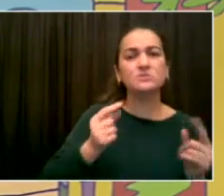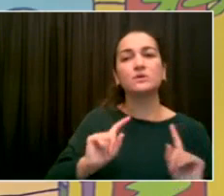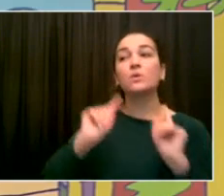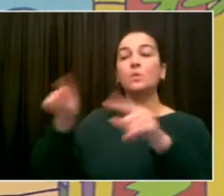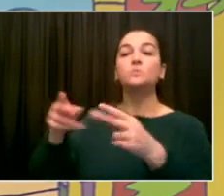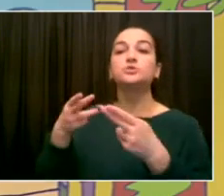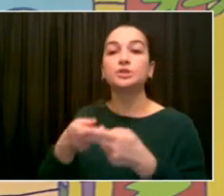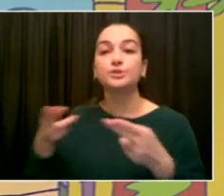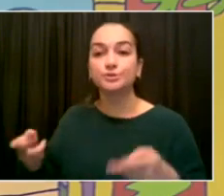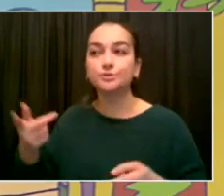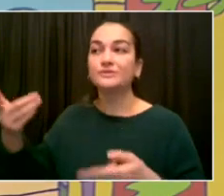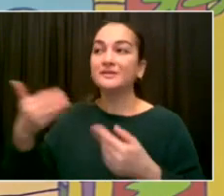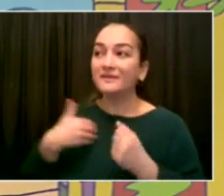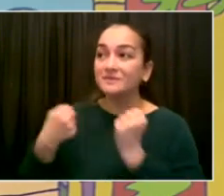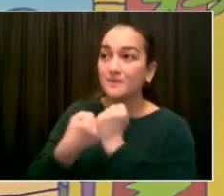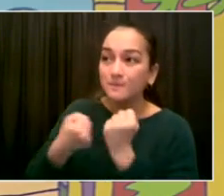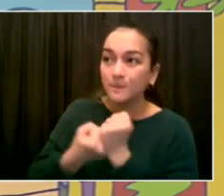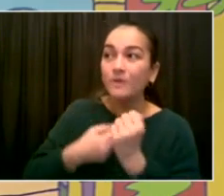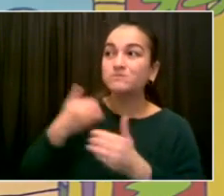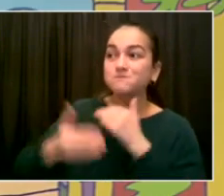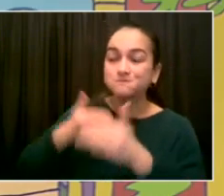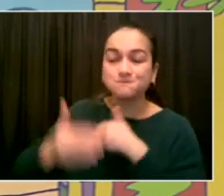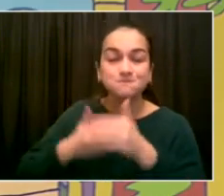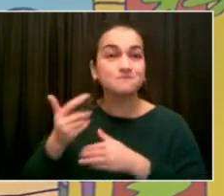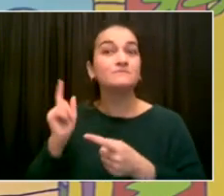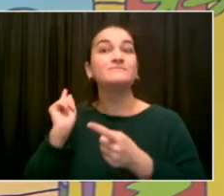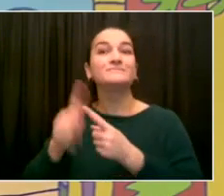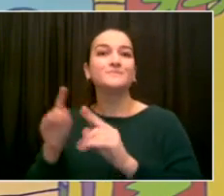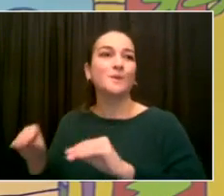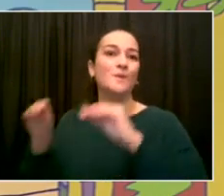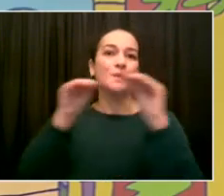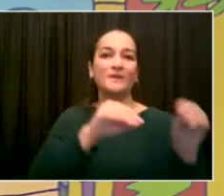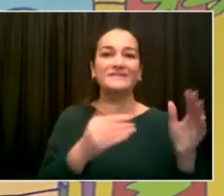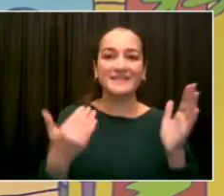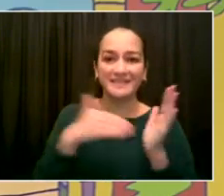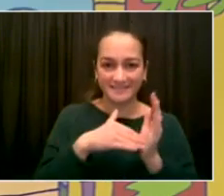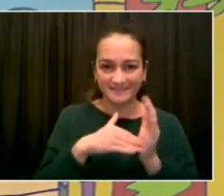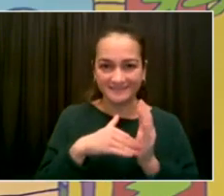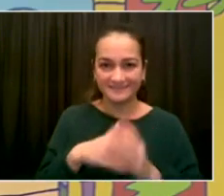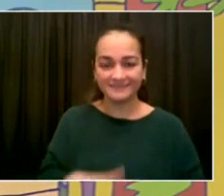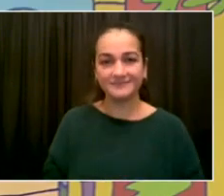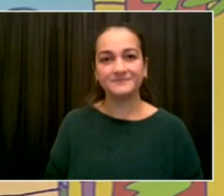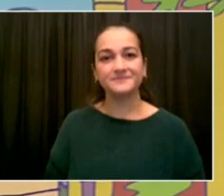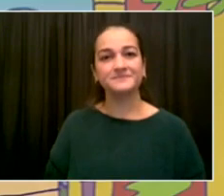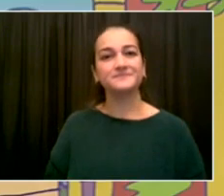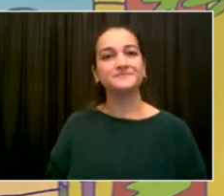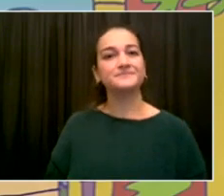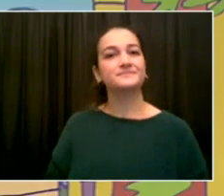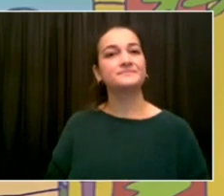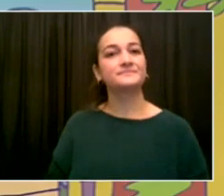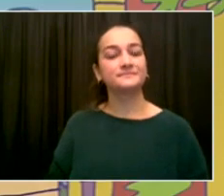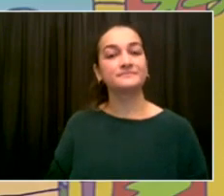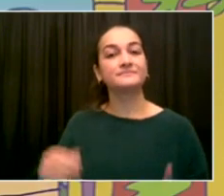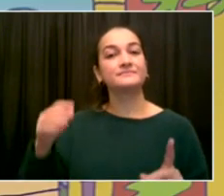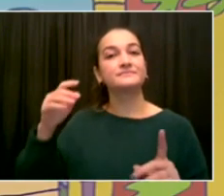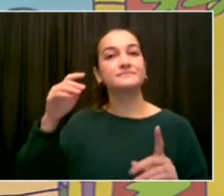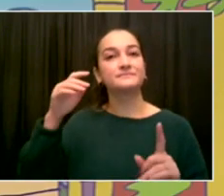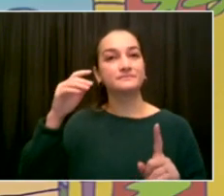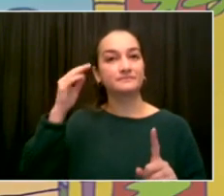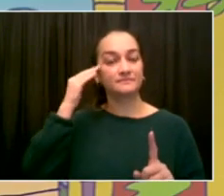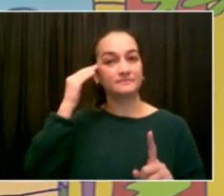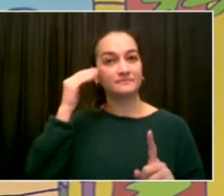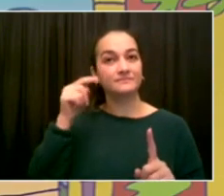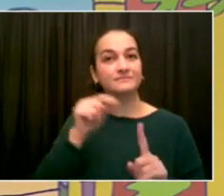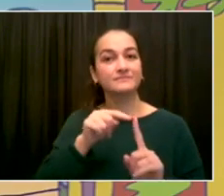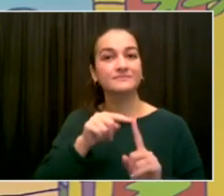feel for what's happening to the people, for example, in cities on the west coast of this country where there are not just thousands, but tens of thousands of people